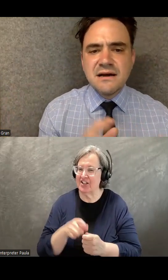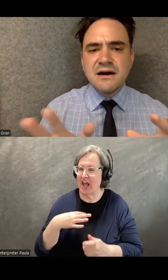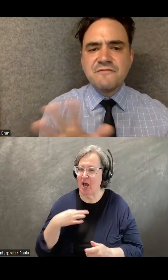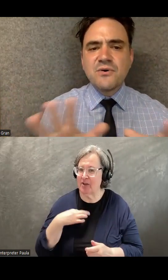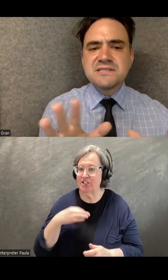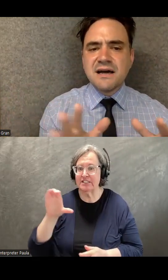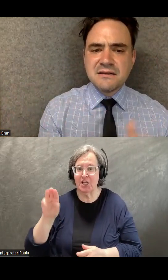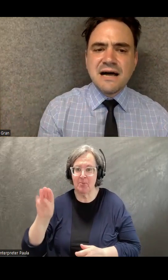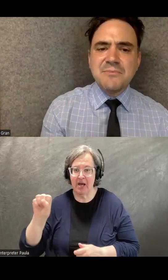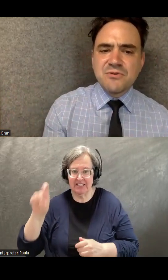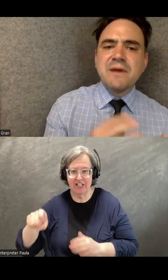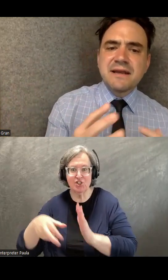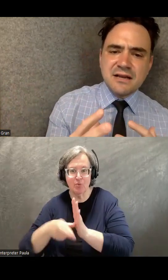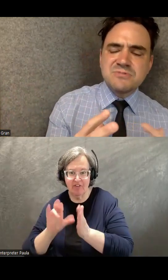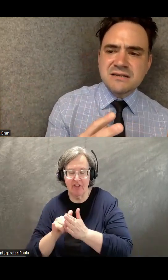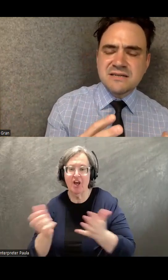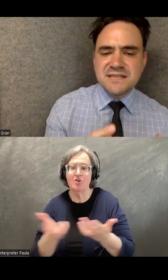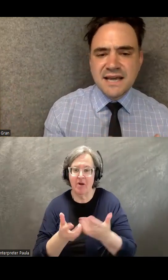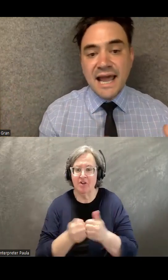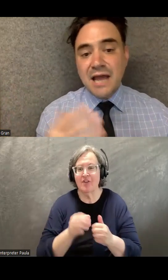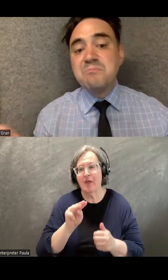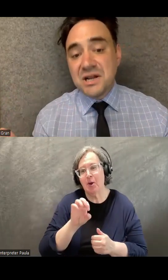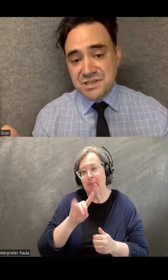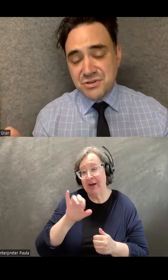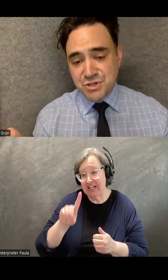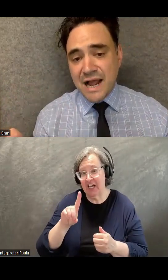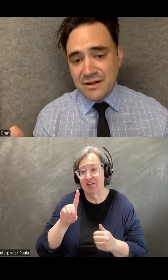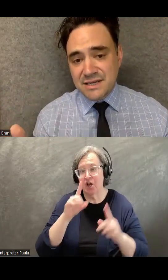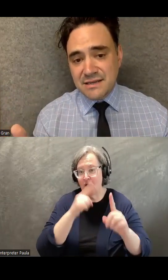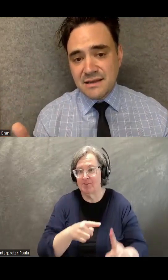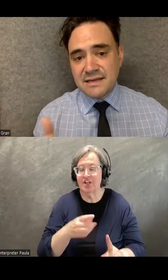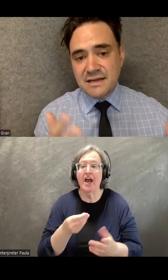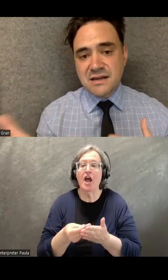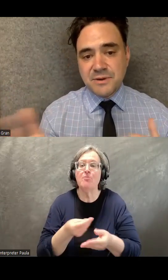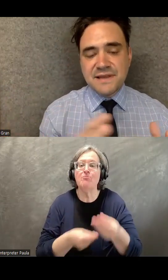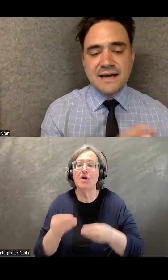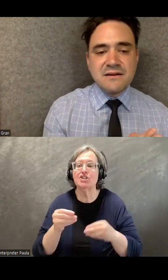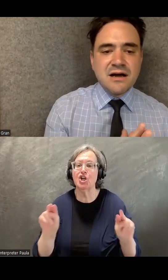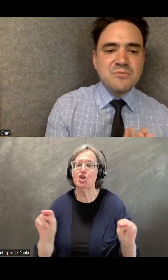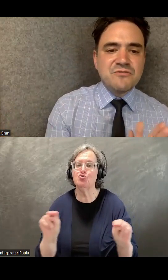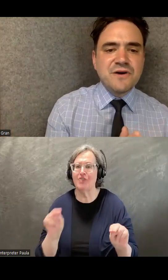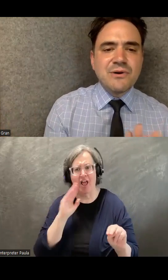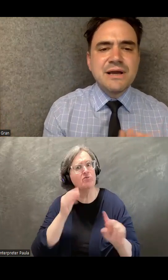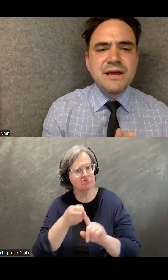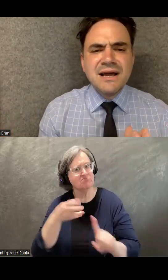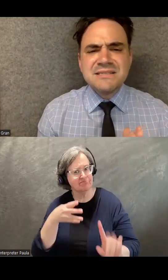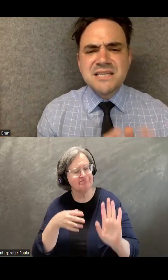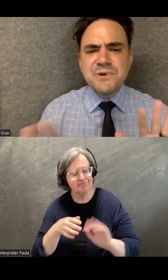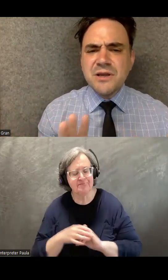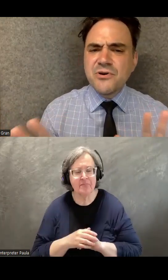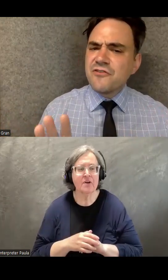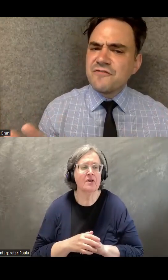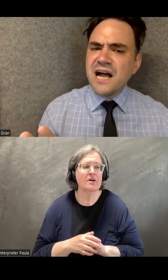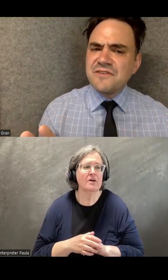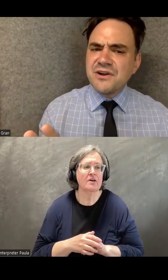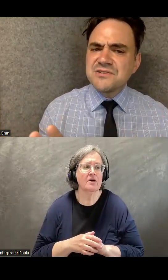CMS, focusing on alignment with Medicaid objectives and budget neutrality. And I'll talk about that moving forward.